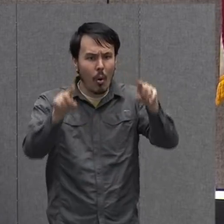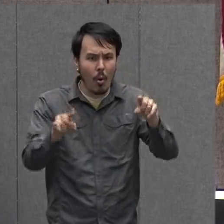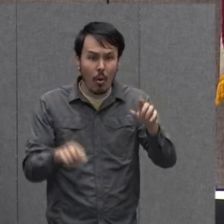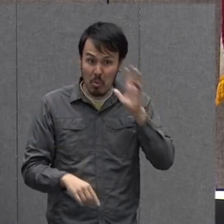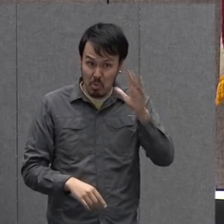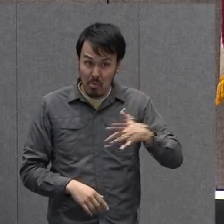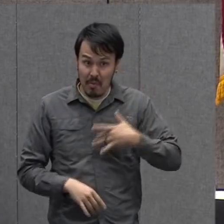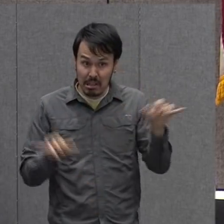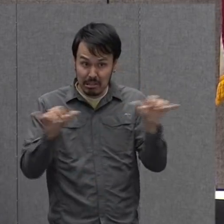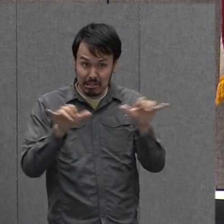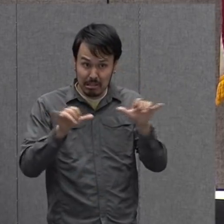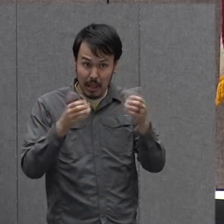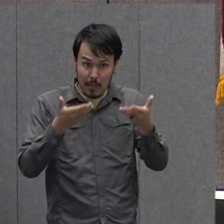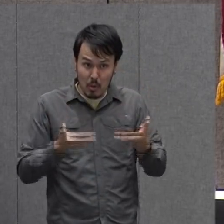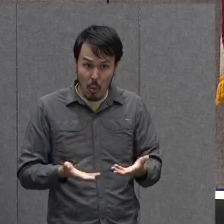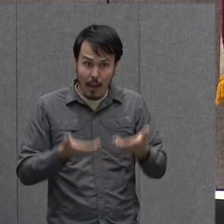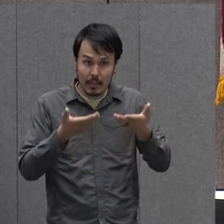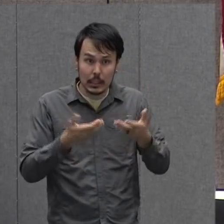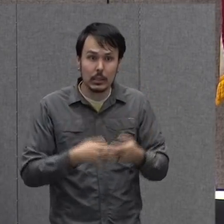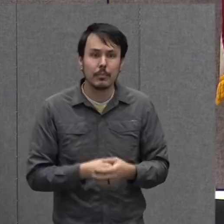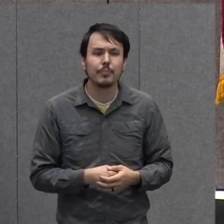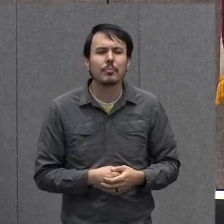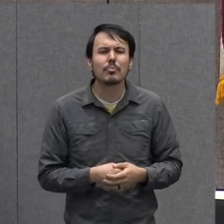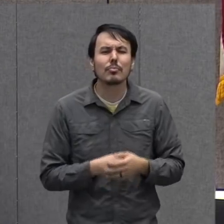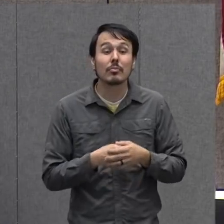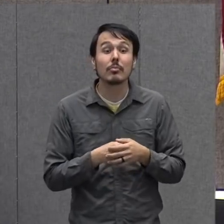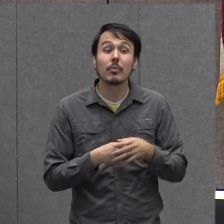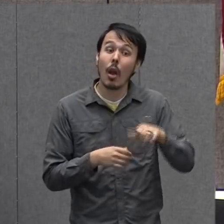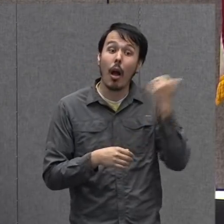the magnet is going to represent gravity,